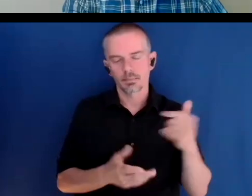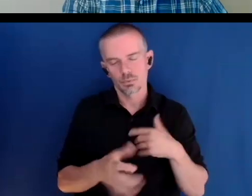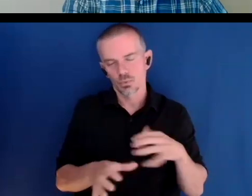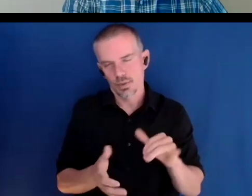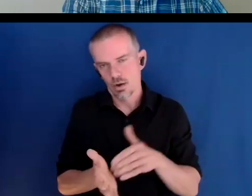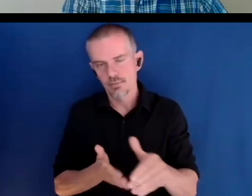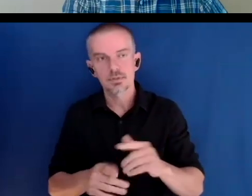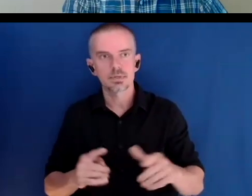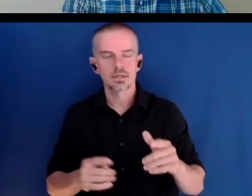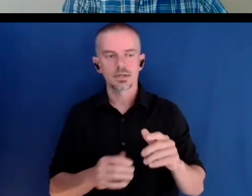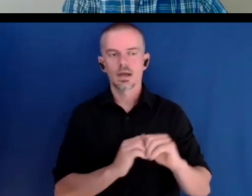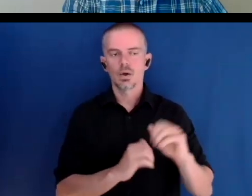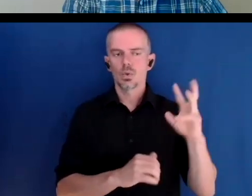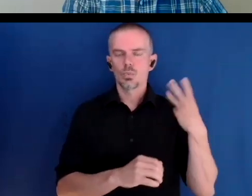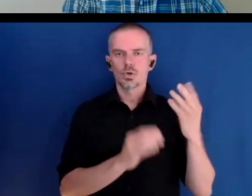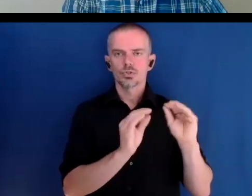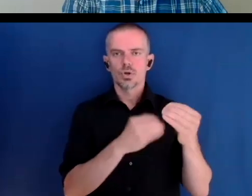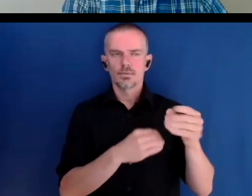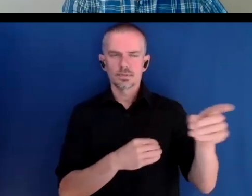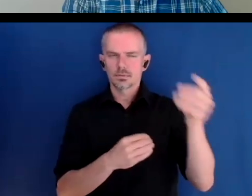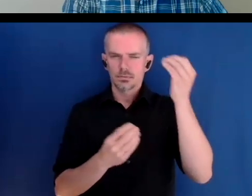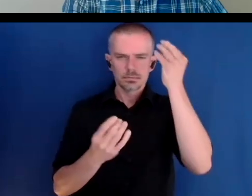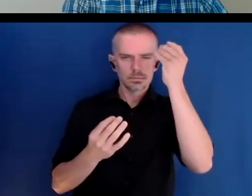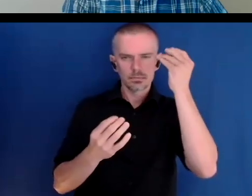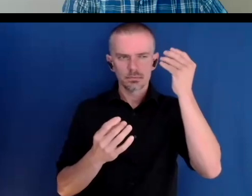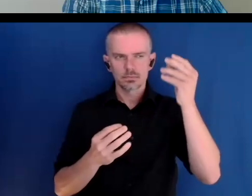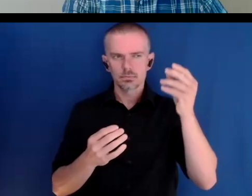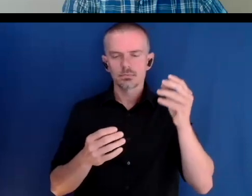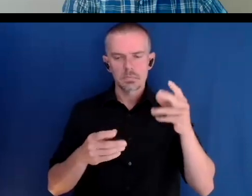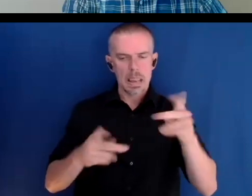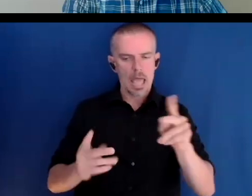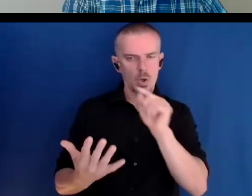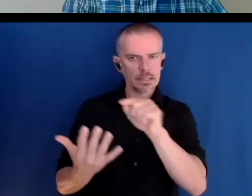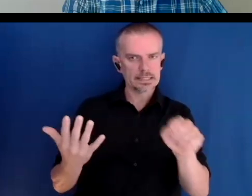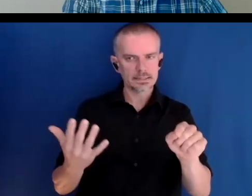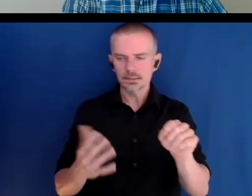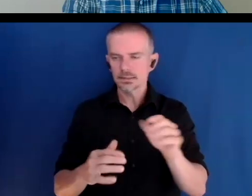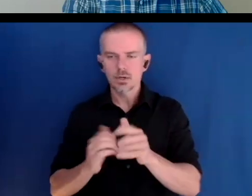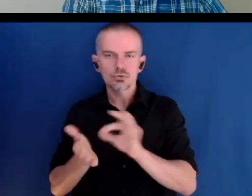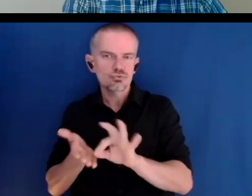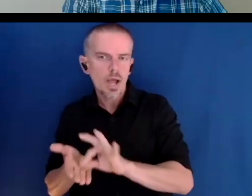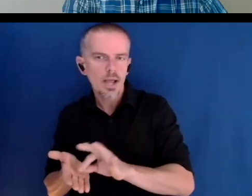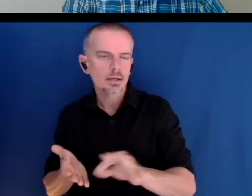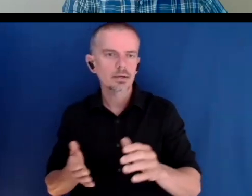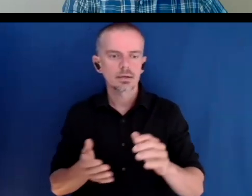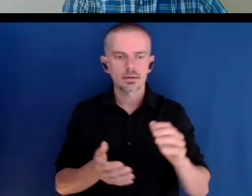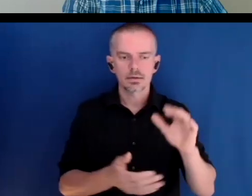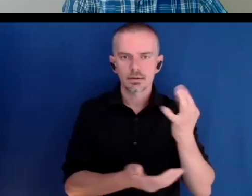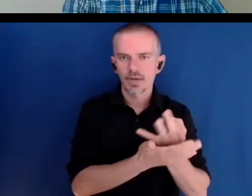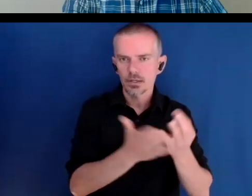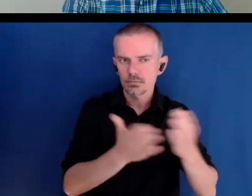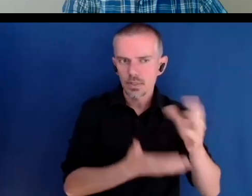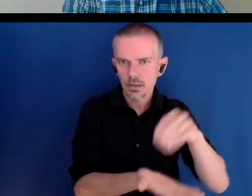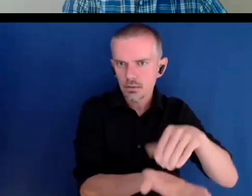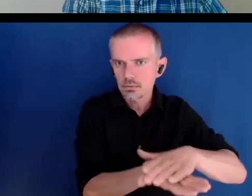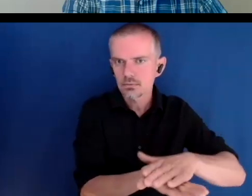the Washington office is thinking about what's allowable, how they want you to account for things, what's going to go in a financial plan,